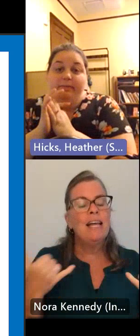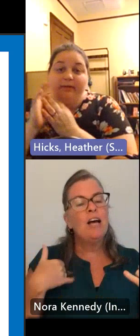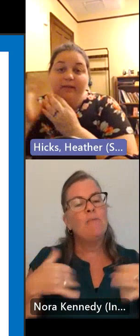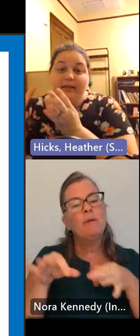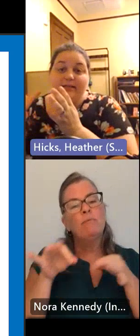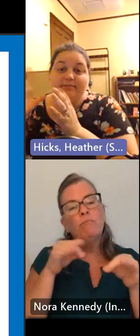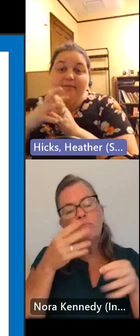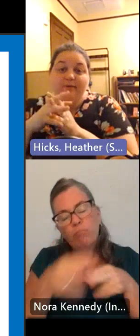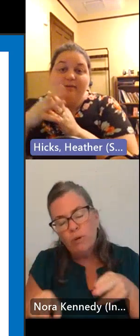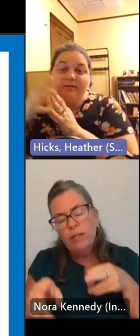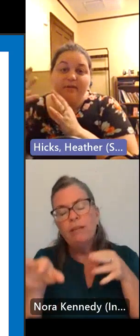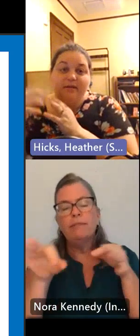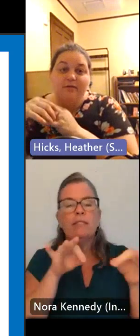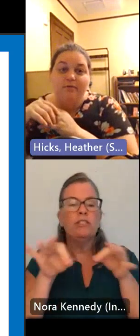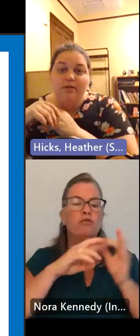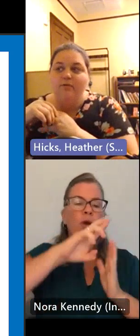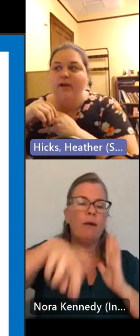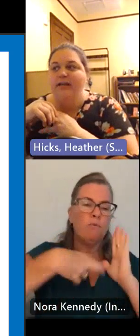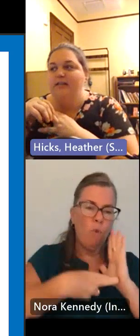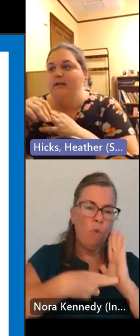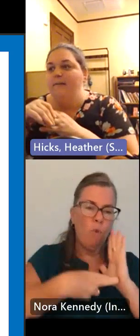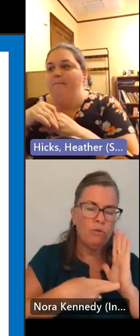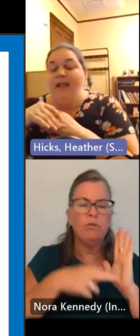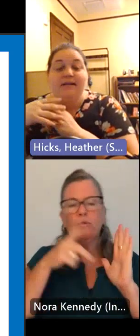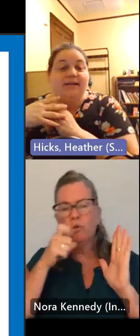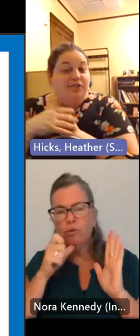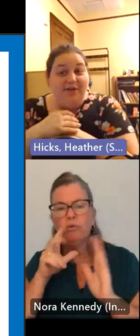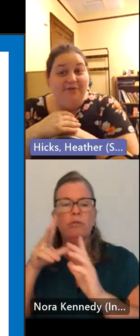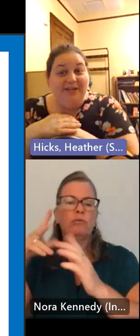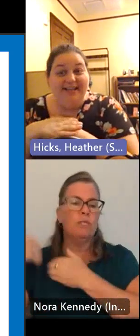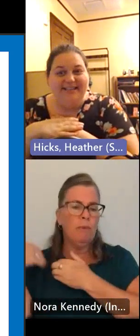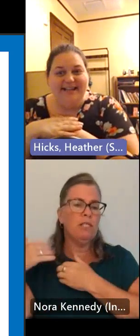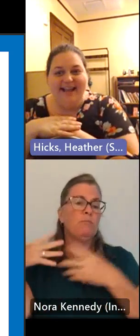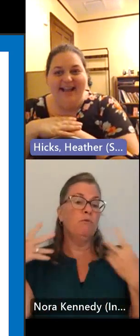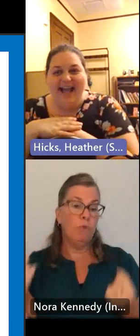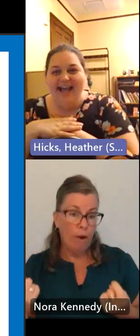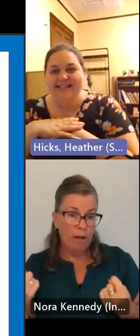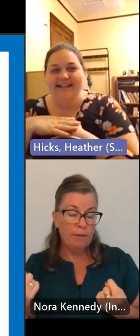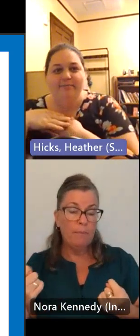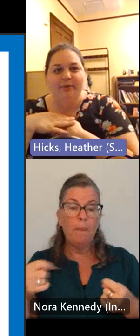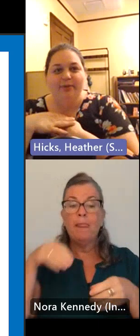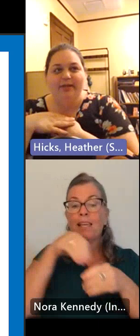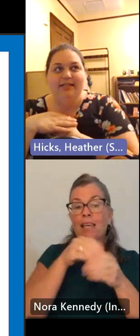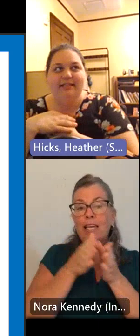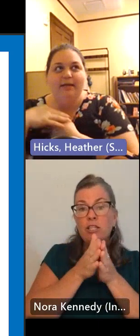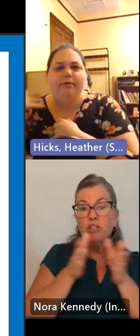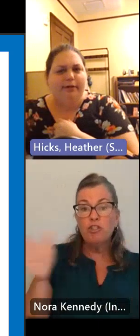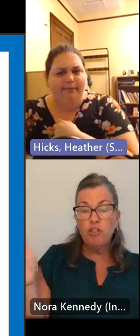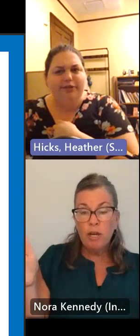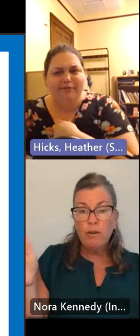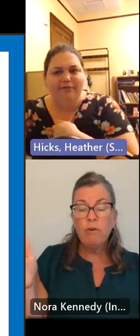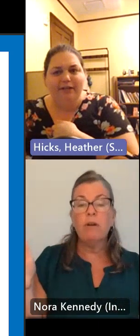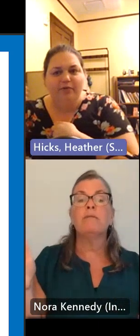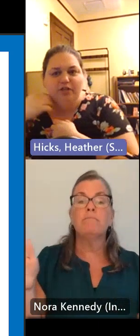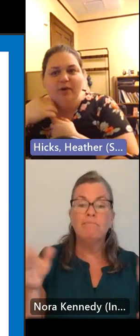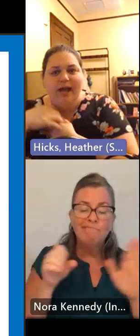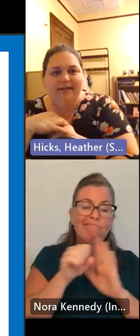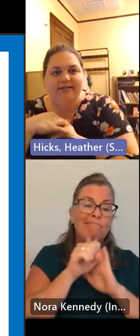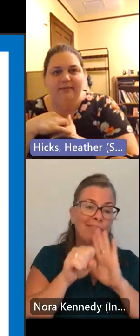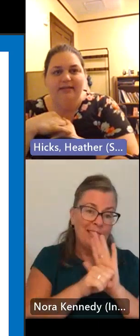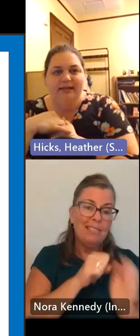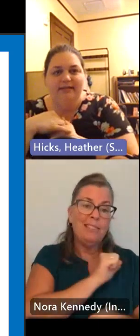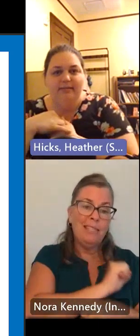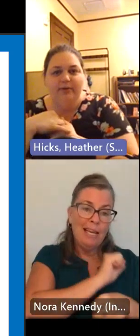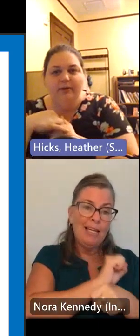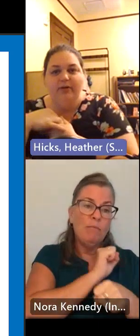this. A lot of people are like, is it my responsibility? Who does what? And in general, I can say as state employees, pretty much everything we do